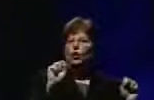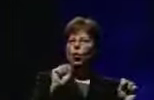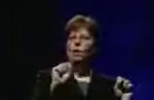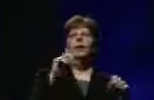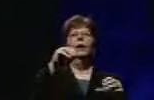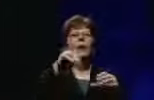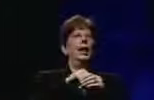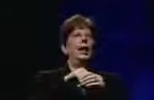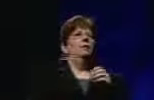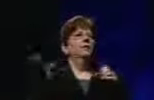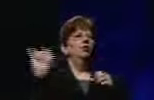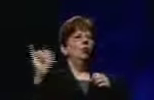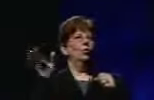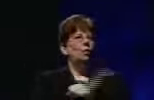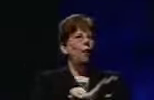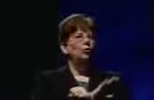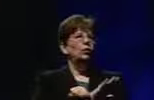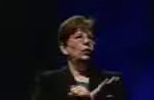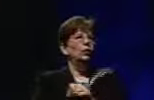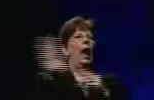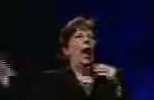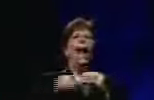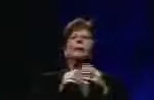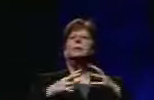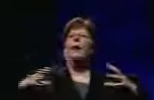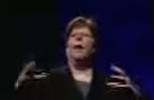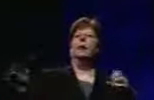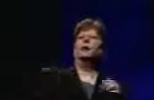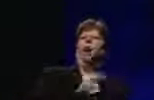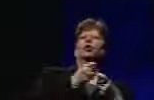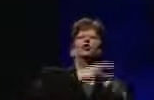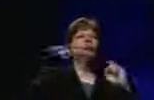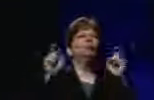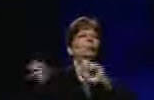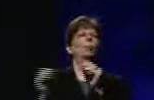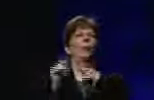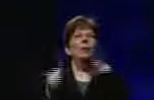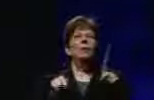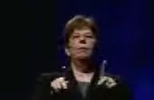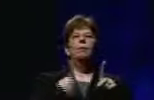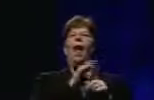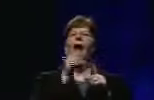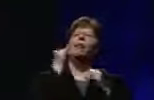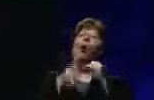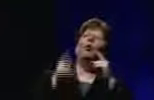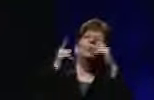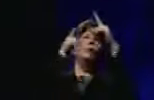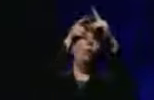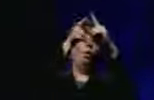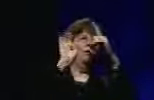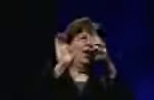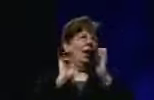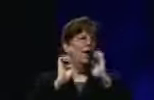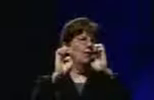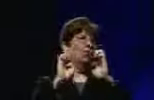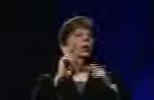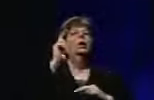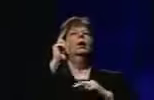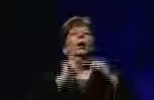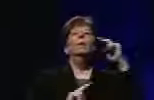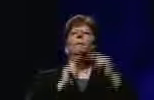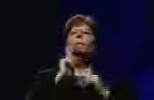their coverage, expanding that coverage to millions more people, and the ultimate goal of this effort, building